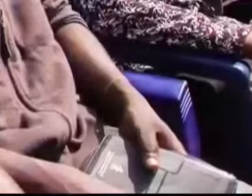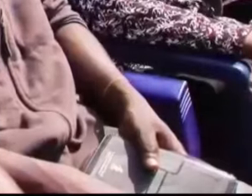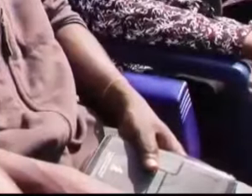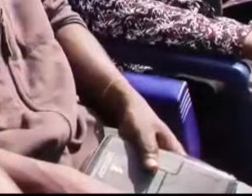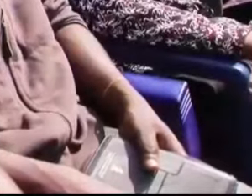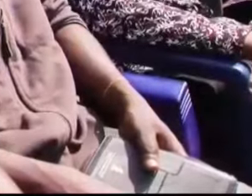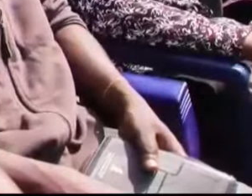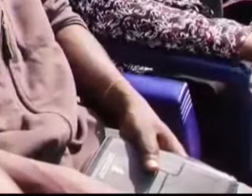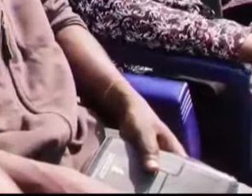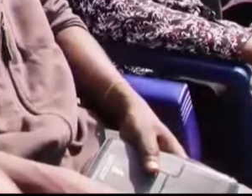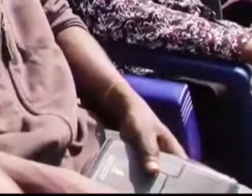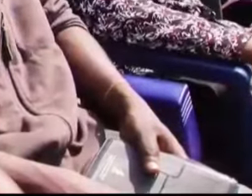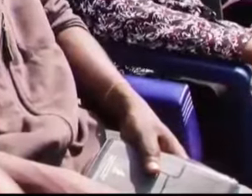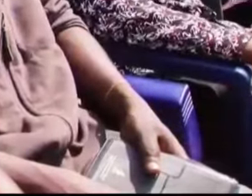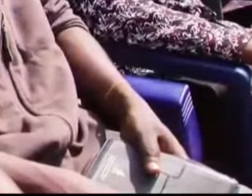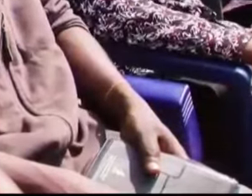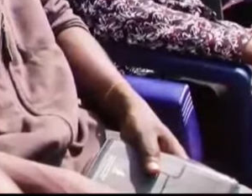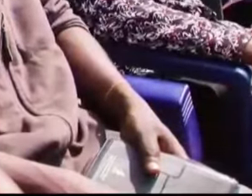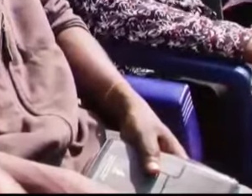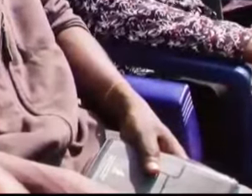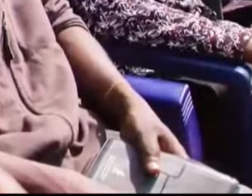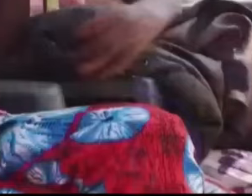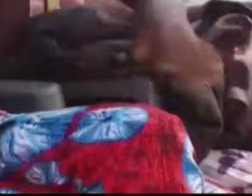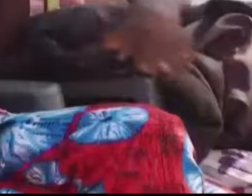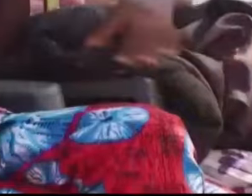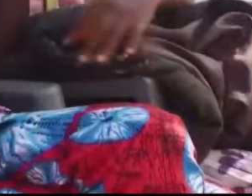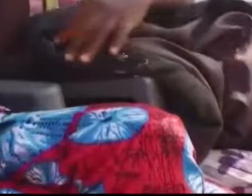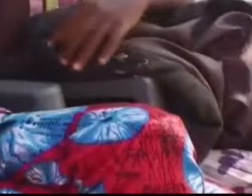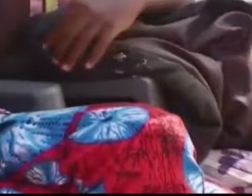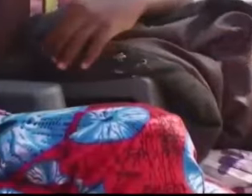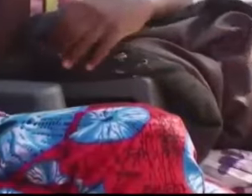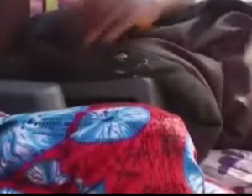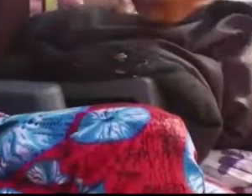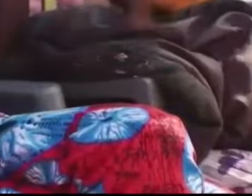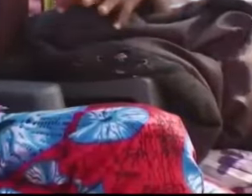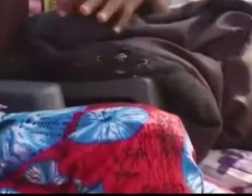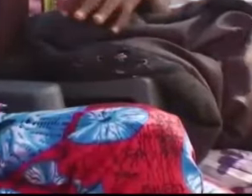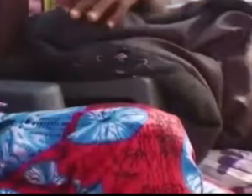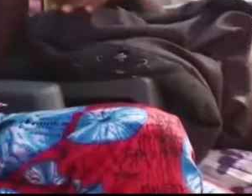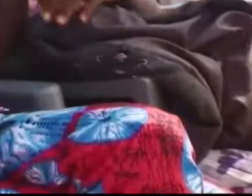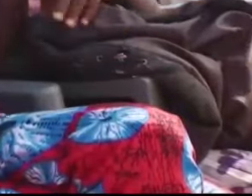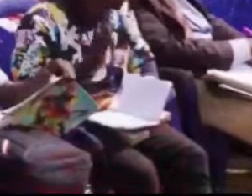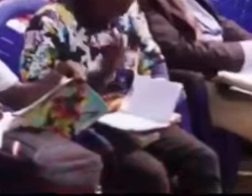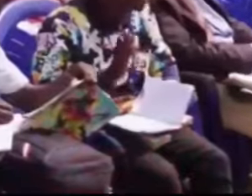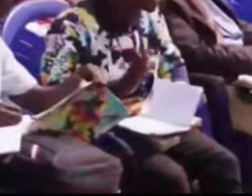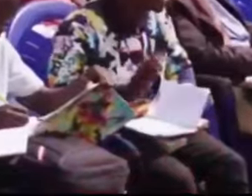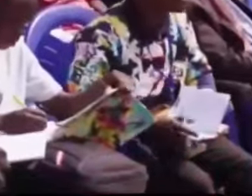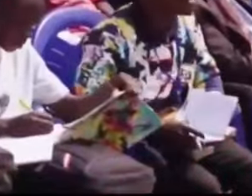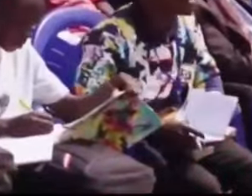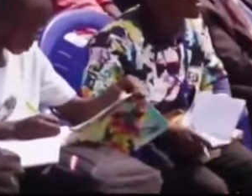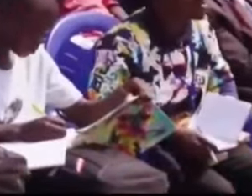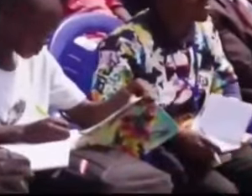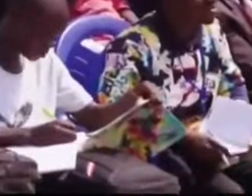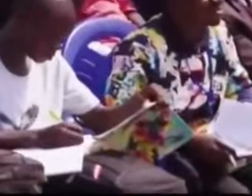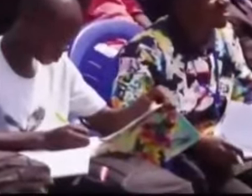achiever. You will be a conqueror. Great things will happen in your life. and through